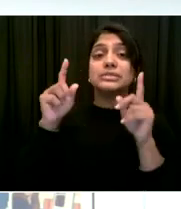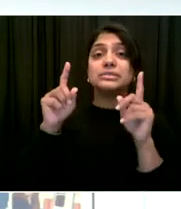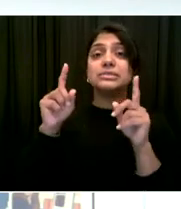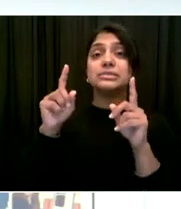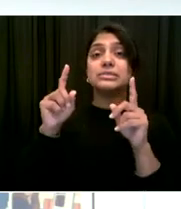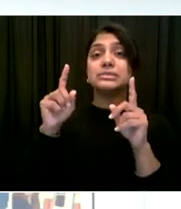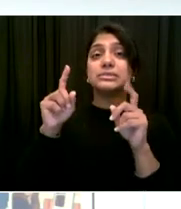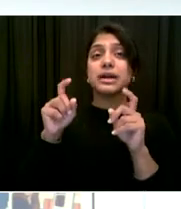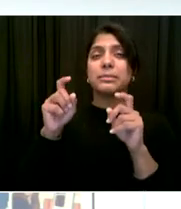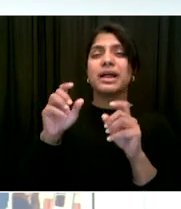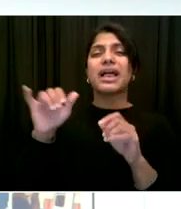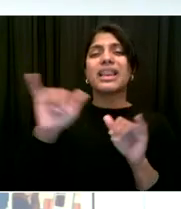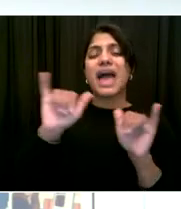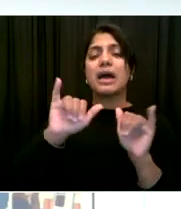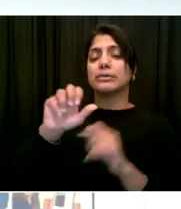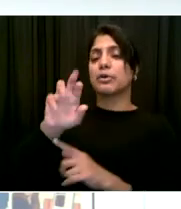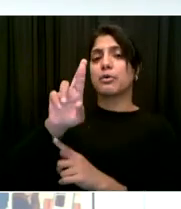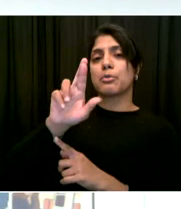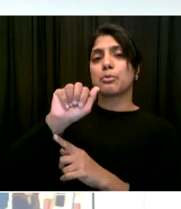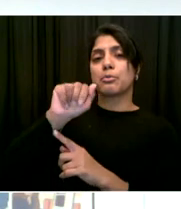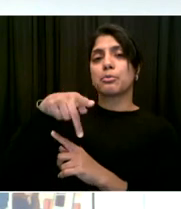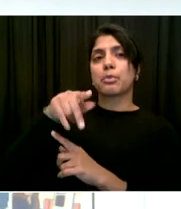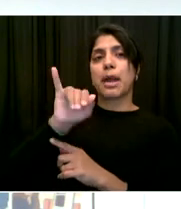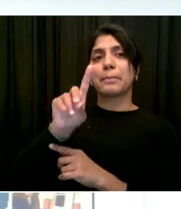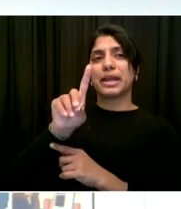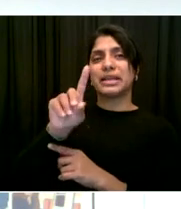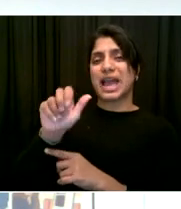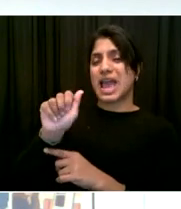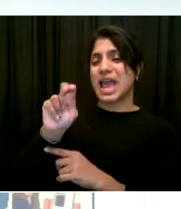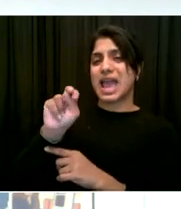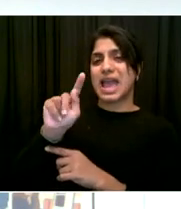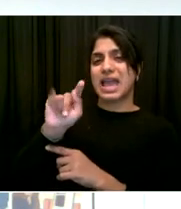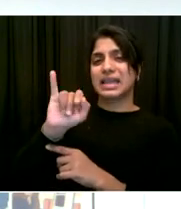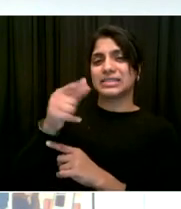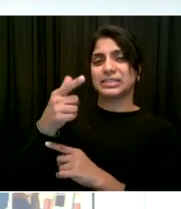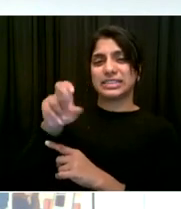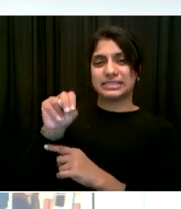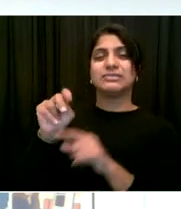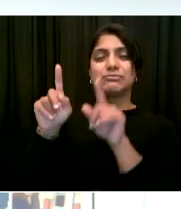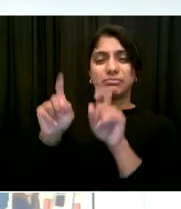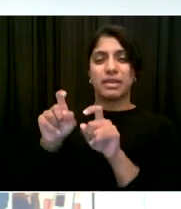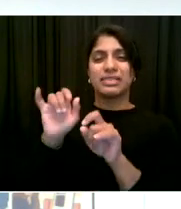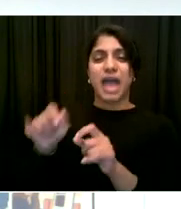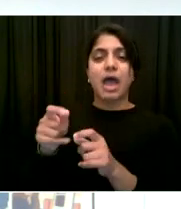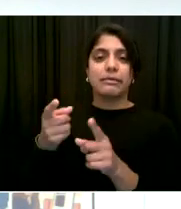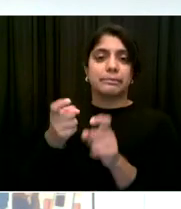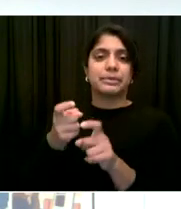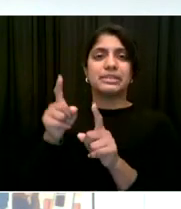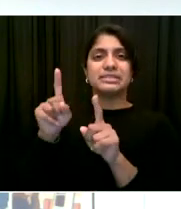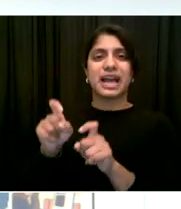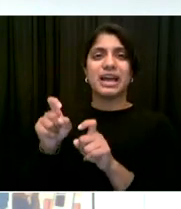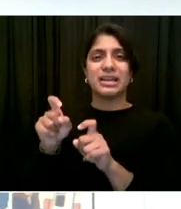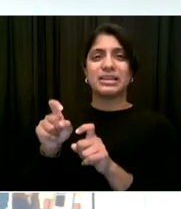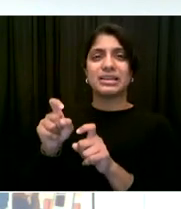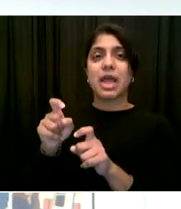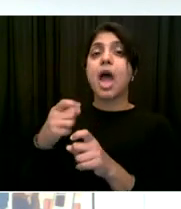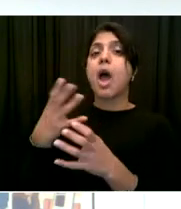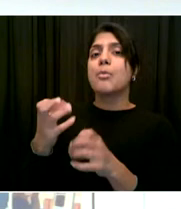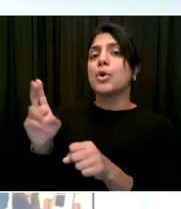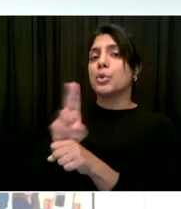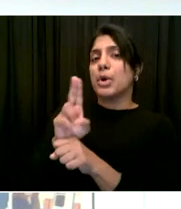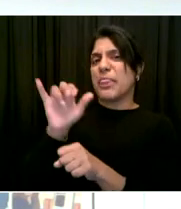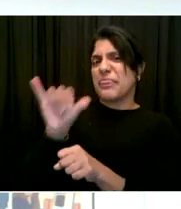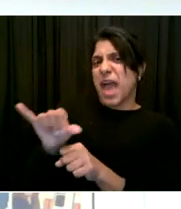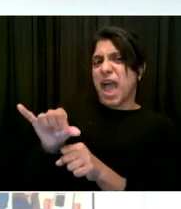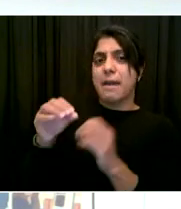tests, which we also do want to expand the use of. But there are many different categories of that expanded use, of which schools will be